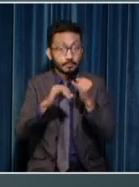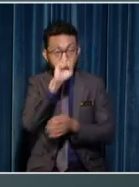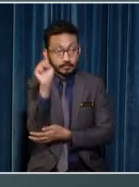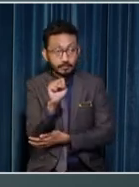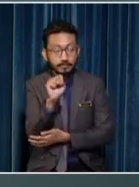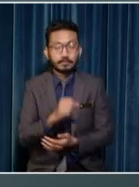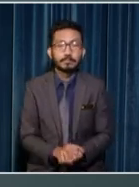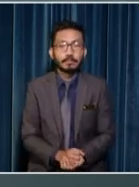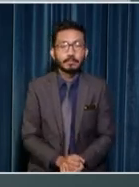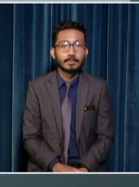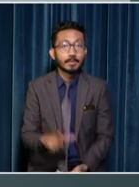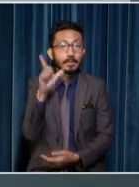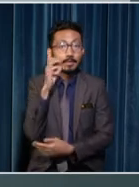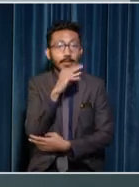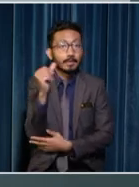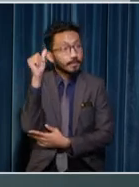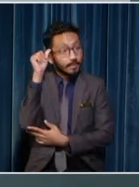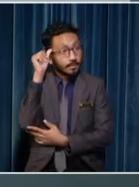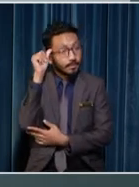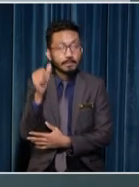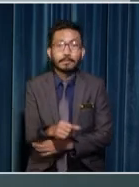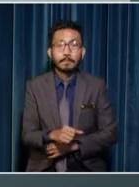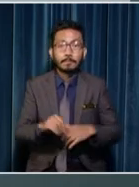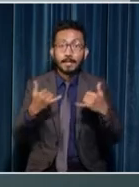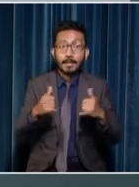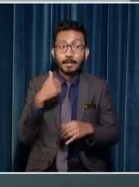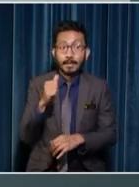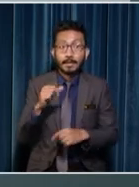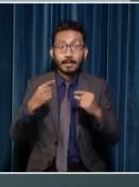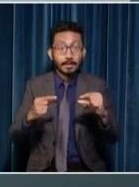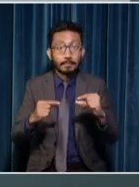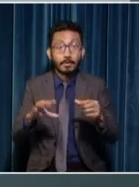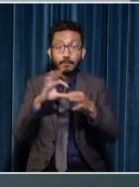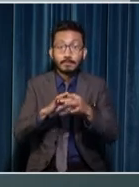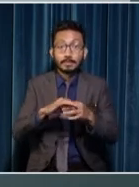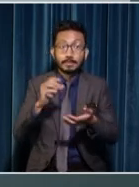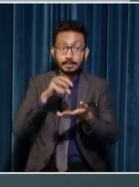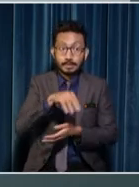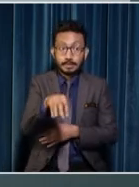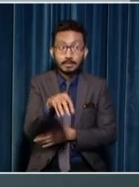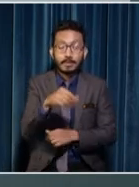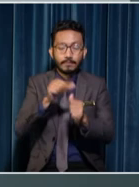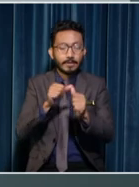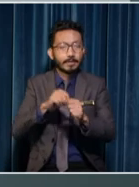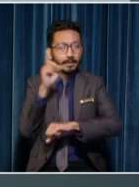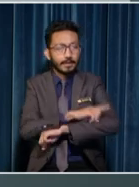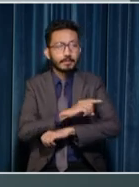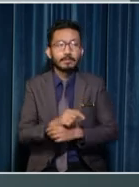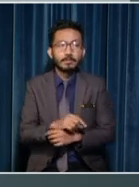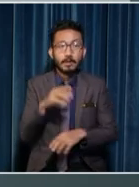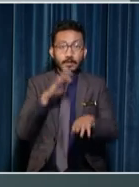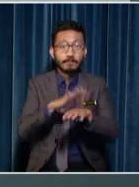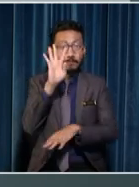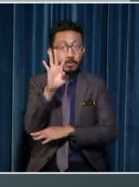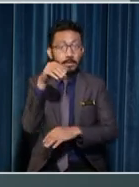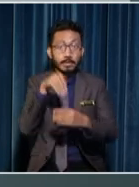question. Linda and Iman play a game of chess every day at